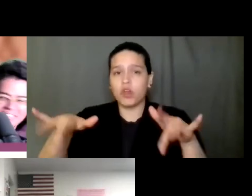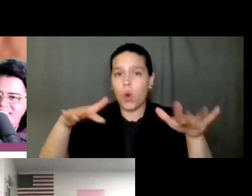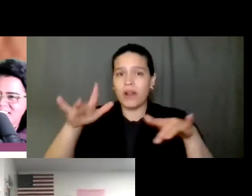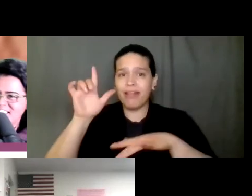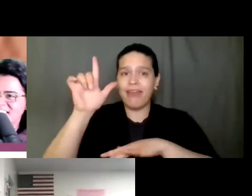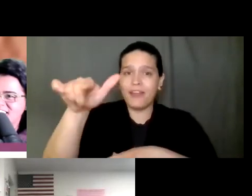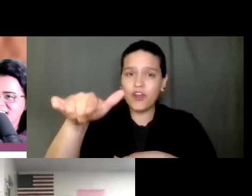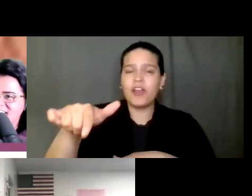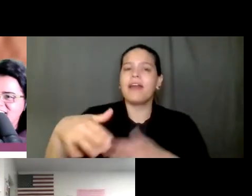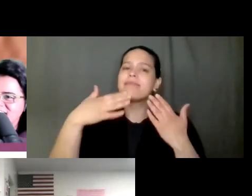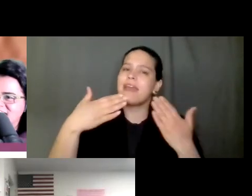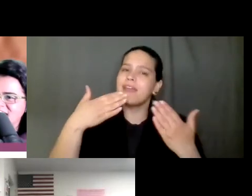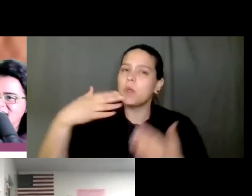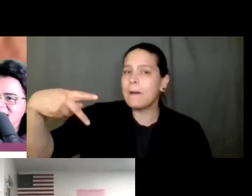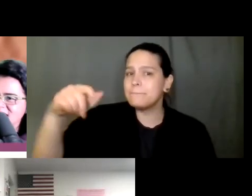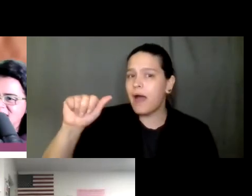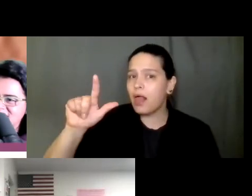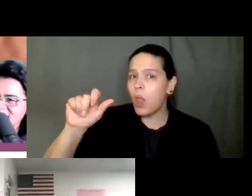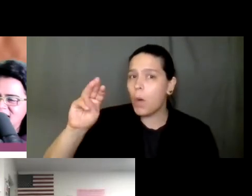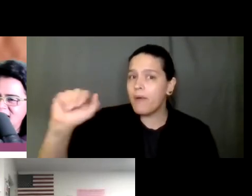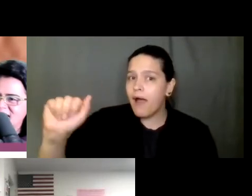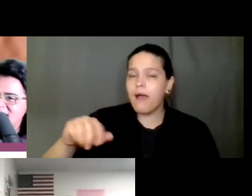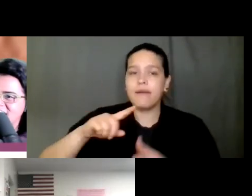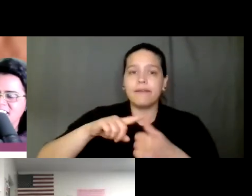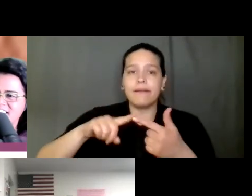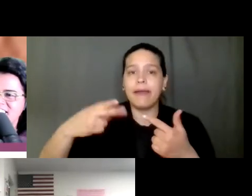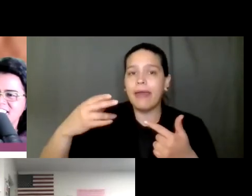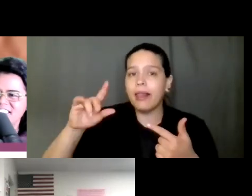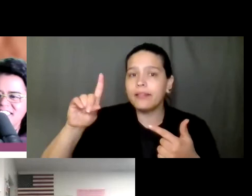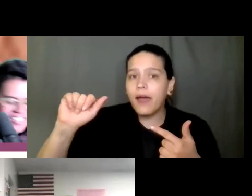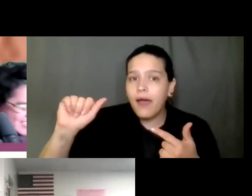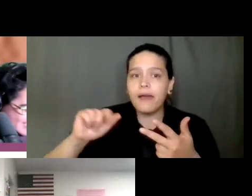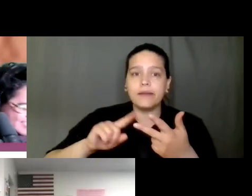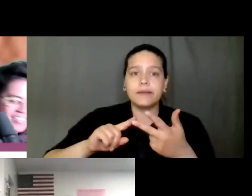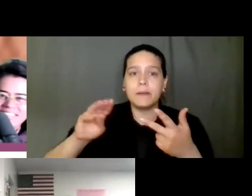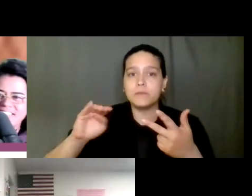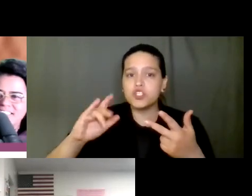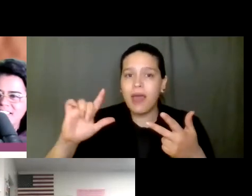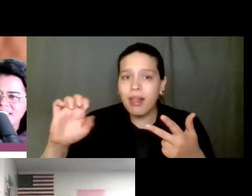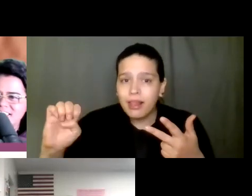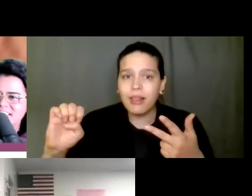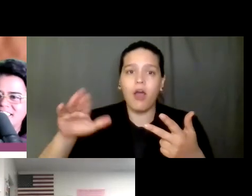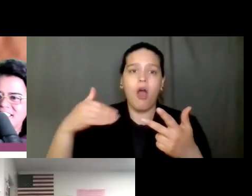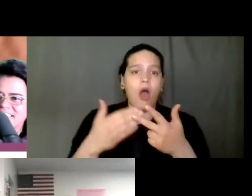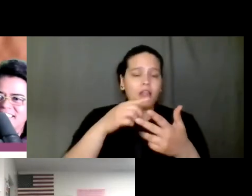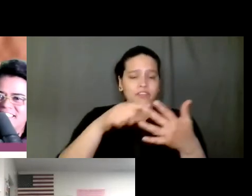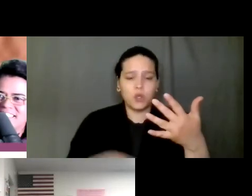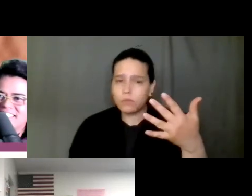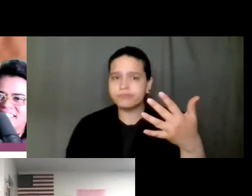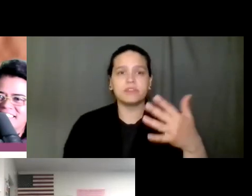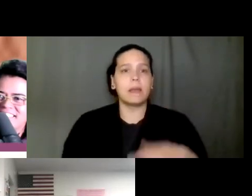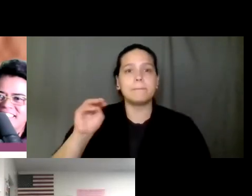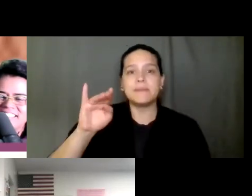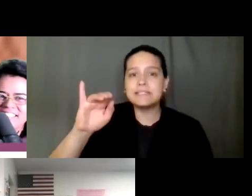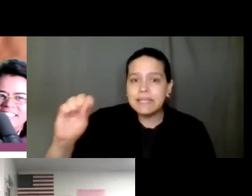future, thank you, Paloma, Hilda, Michelle, all of you. And Missy and Pecos, thank you for